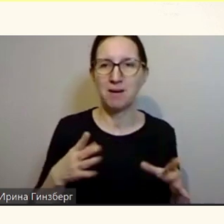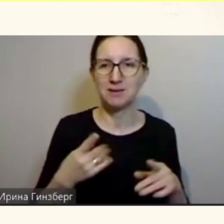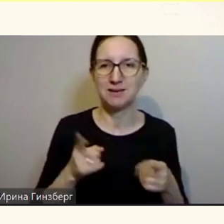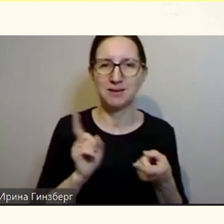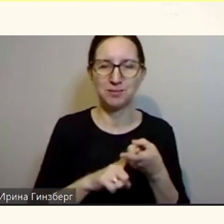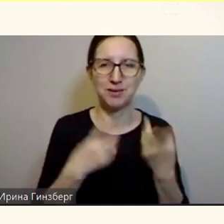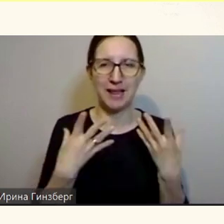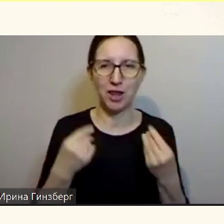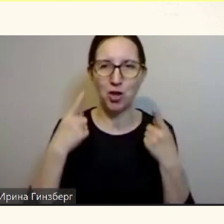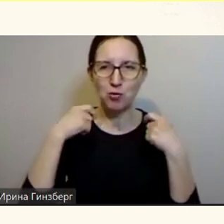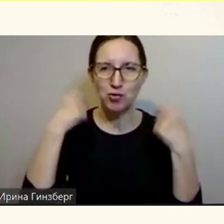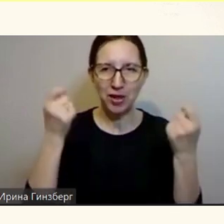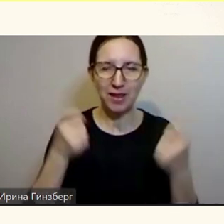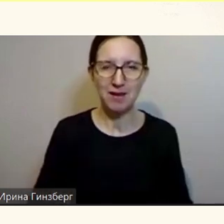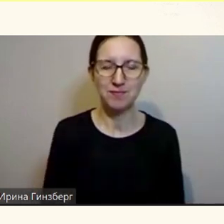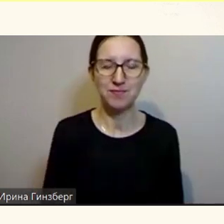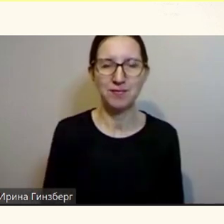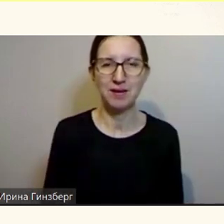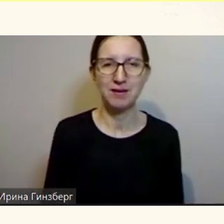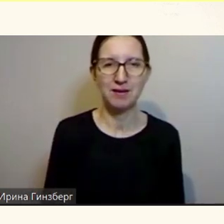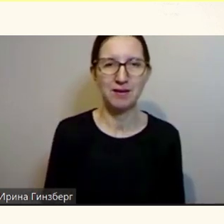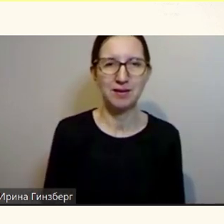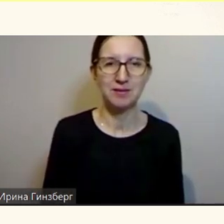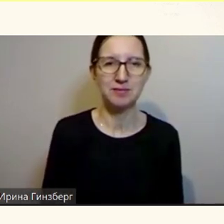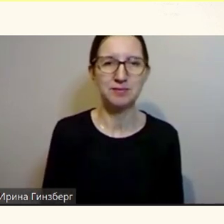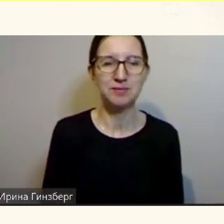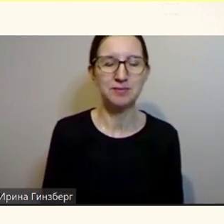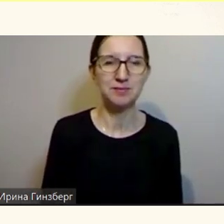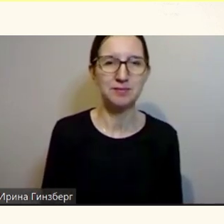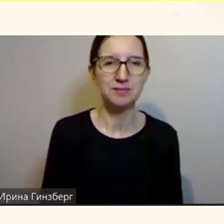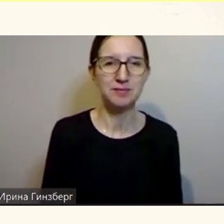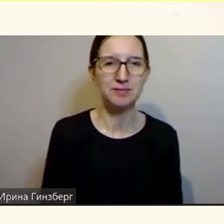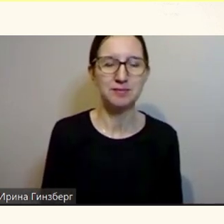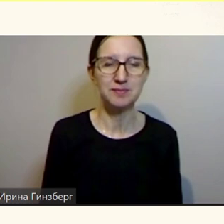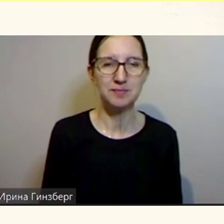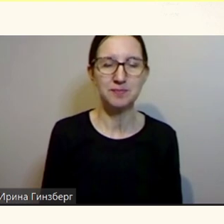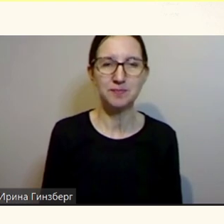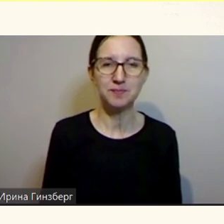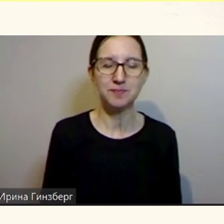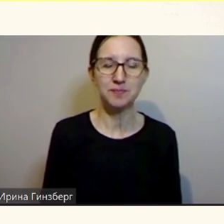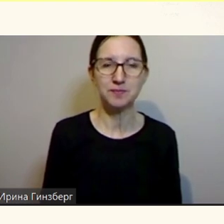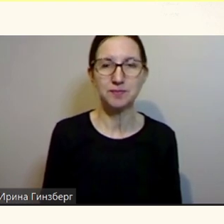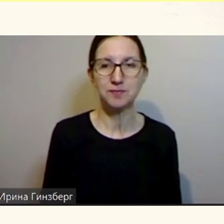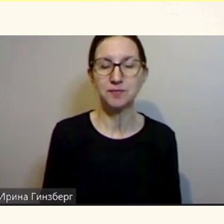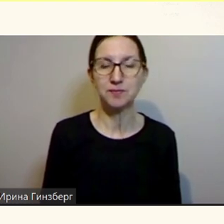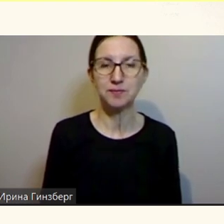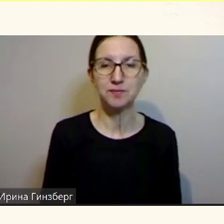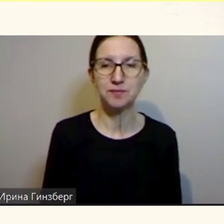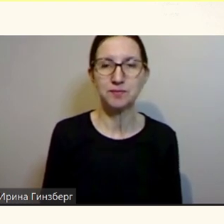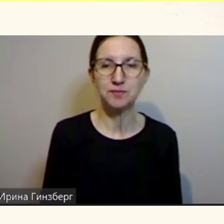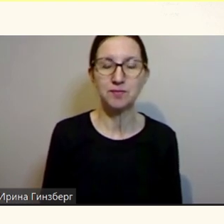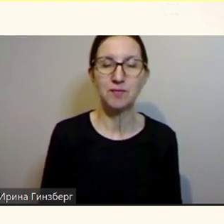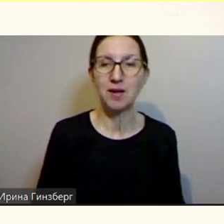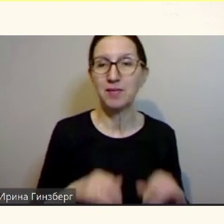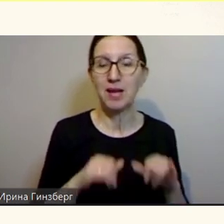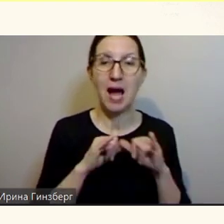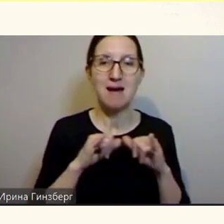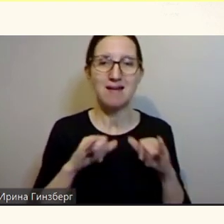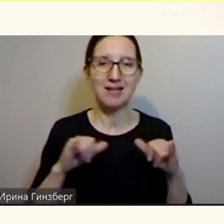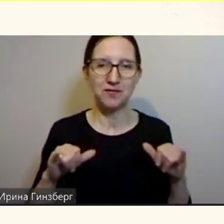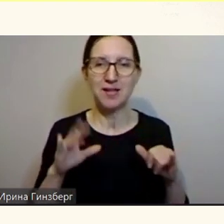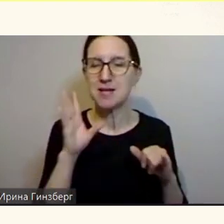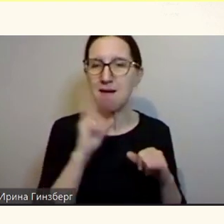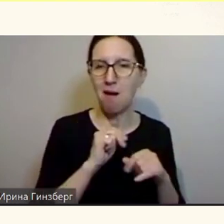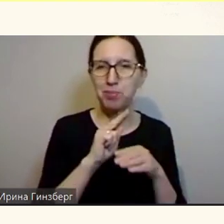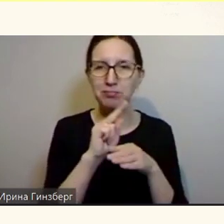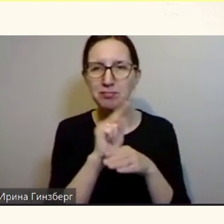So the continuing development of editing equipment was very important. It was key in order to be able to rotate the